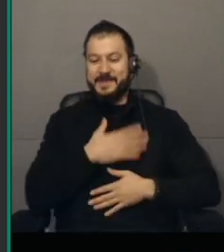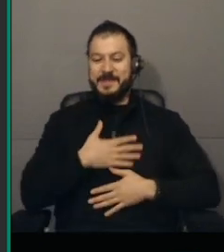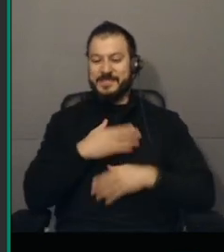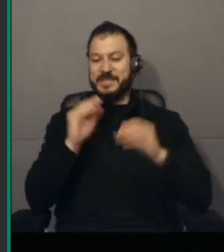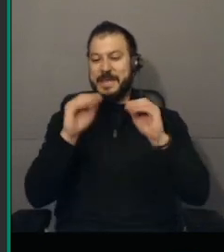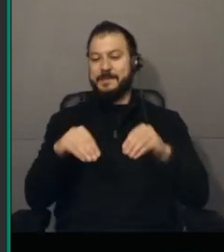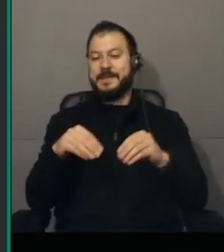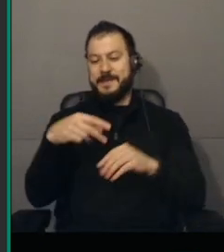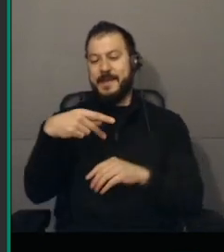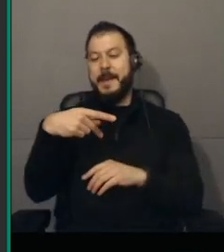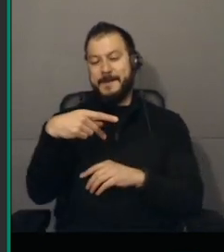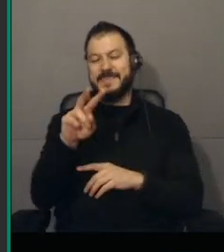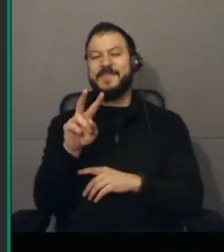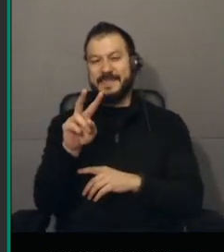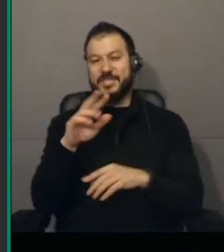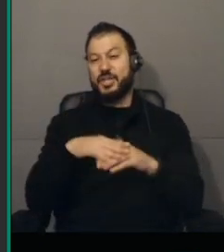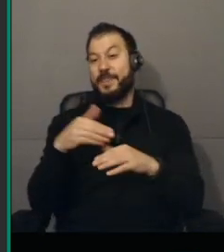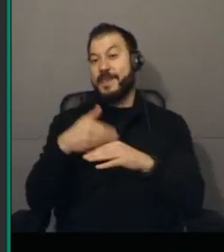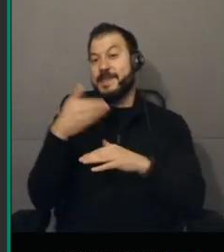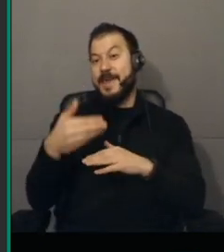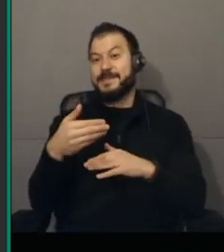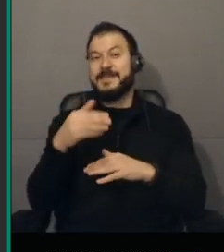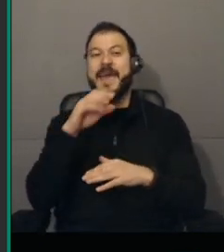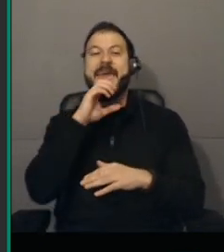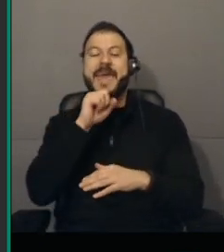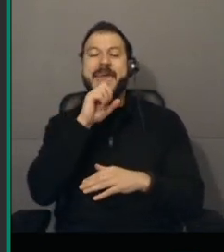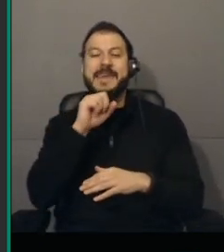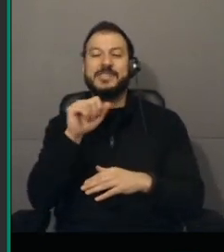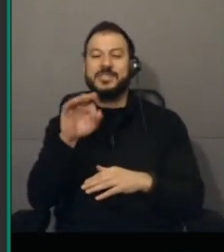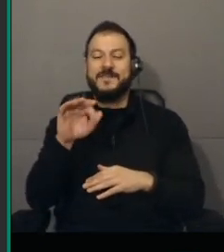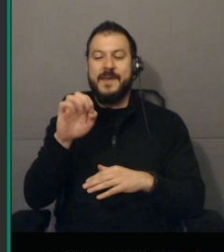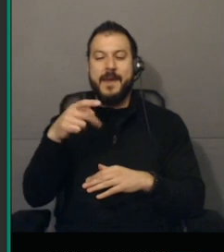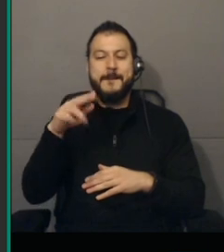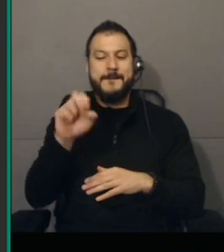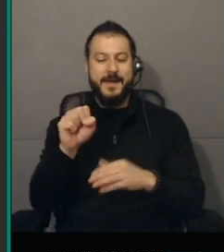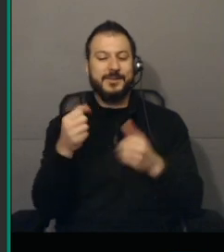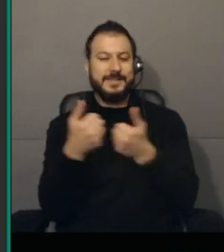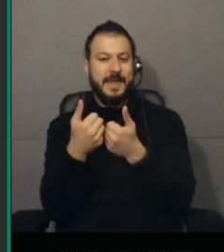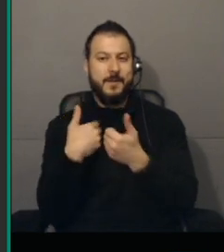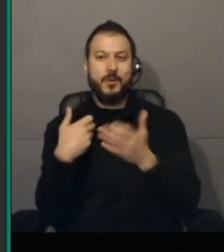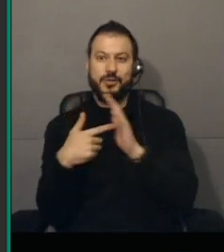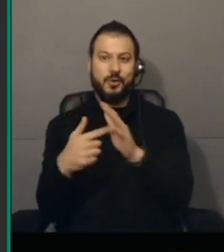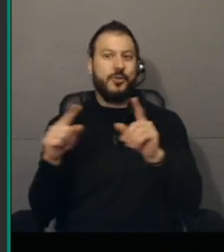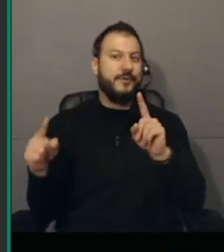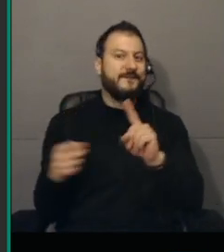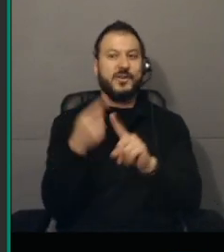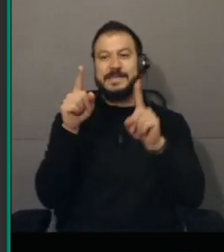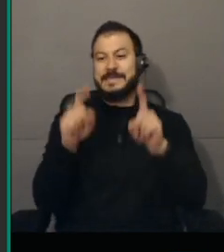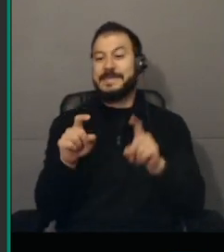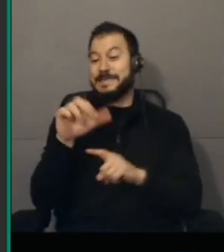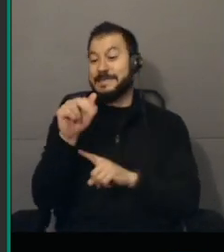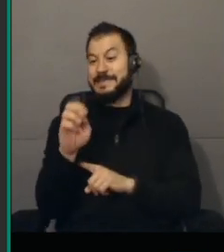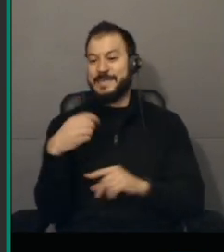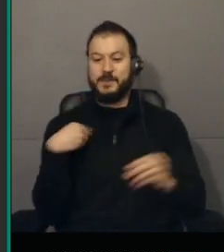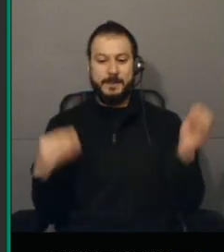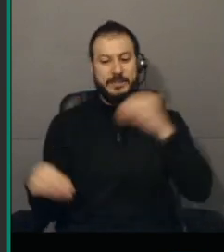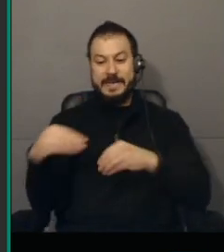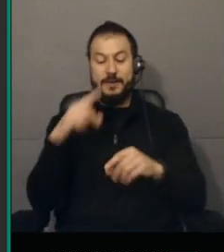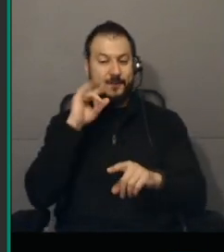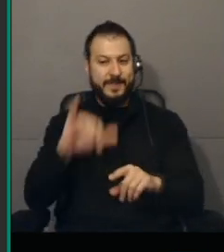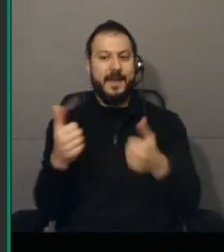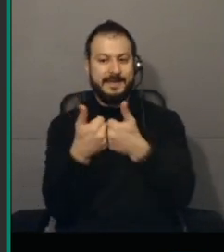privilege of implementing passive validation on the next Age of Empires game, and I'd like to share with you the very first test case we put together for that